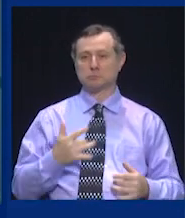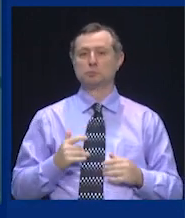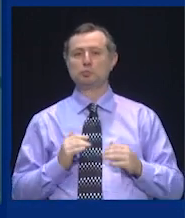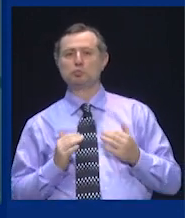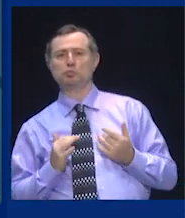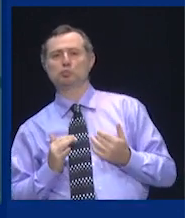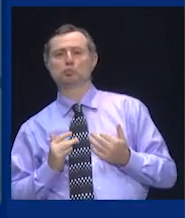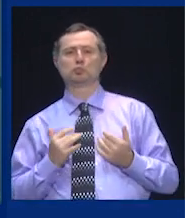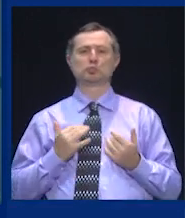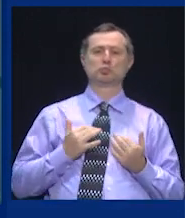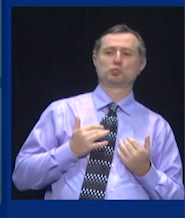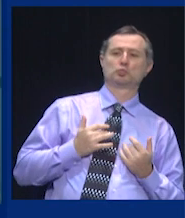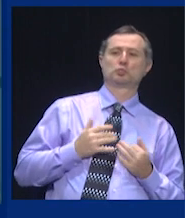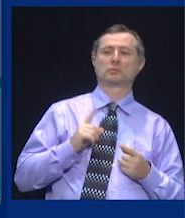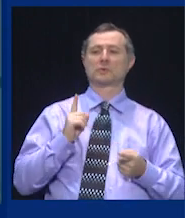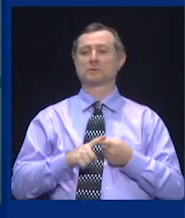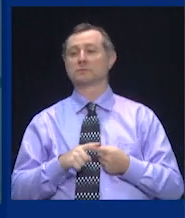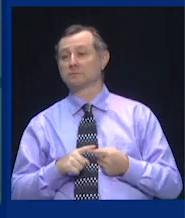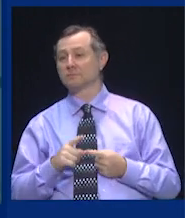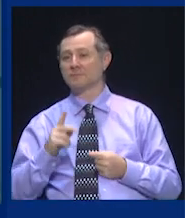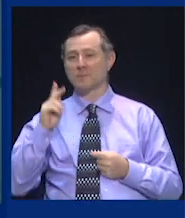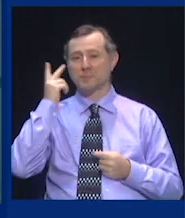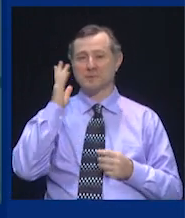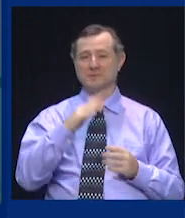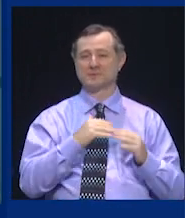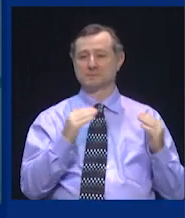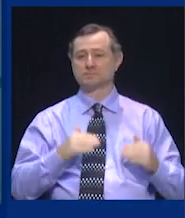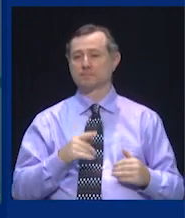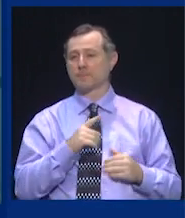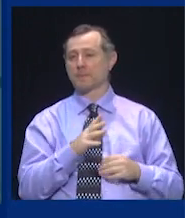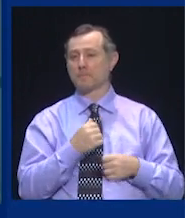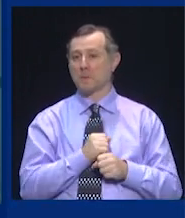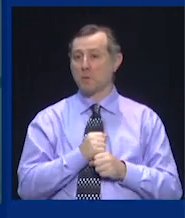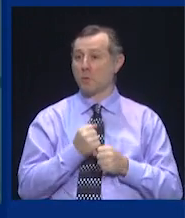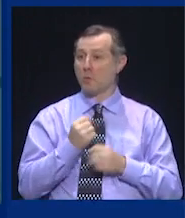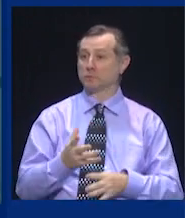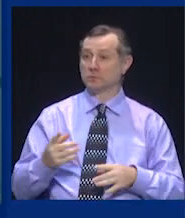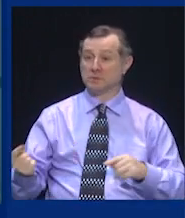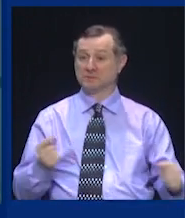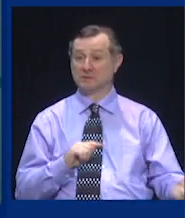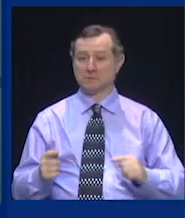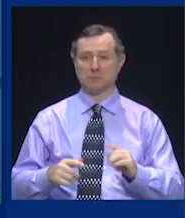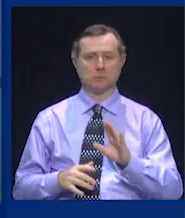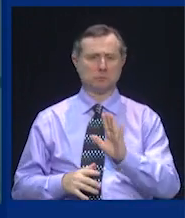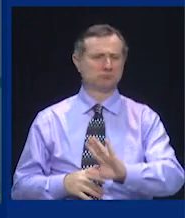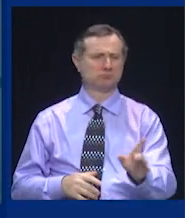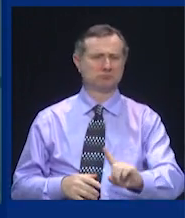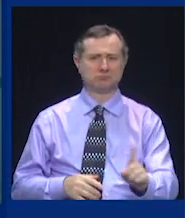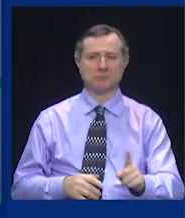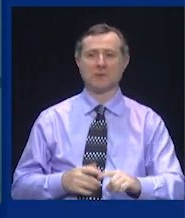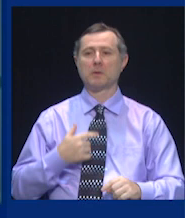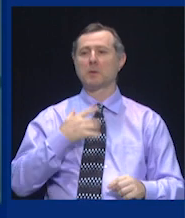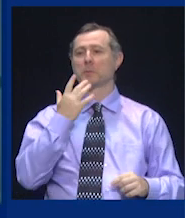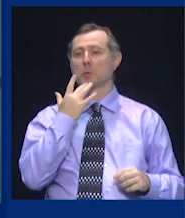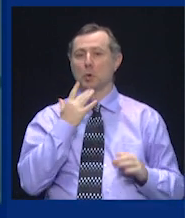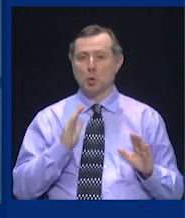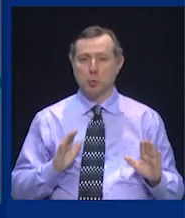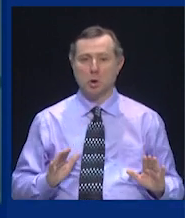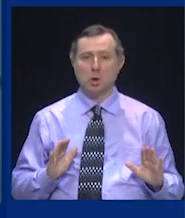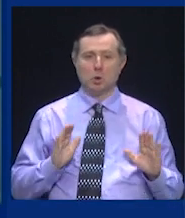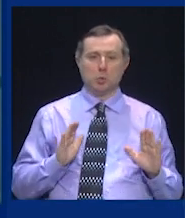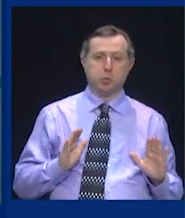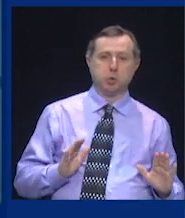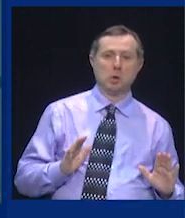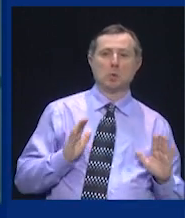and they have no choice, because the political system doesn't like to make controversial decisions. Right? Politicians want to make people